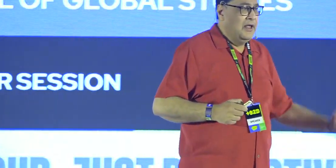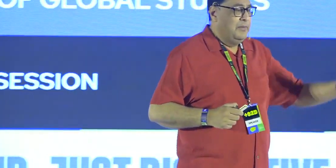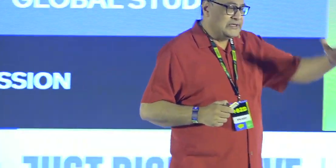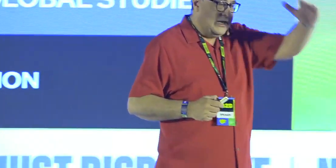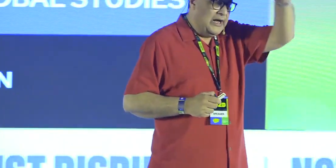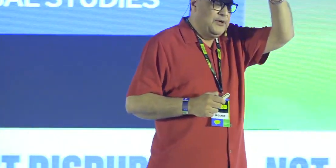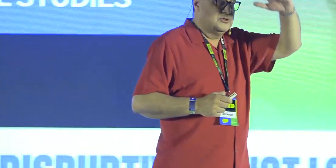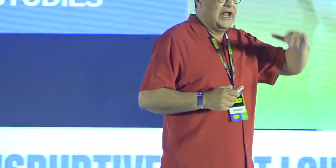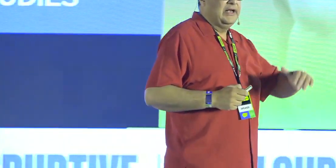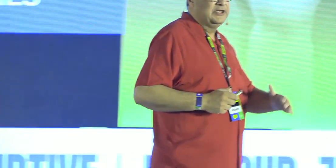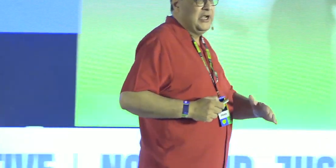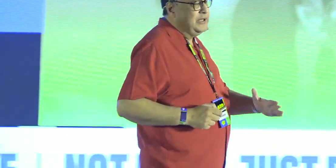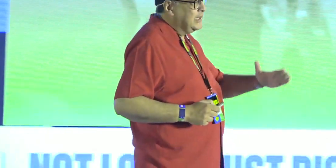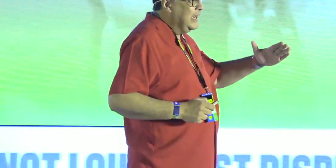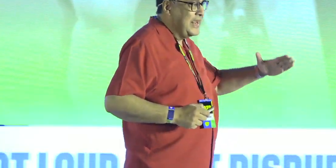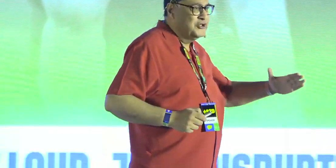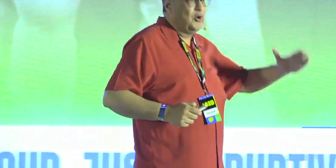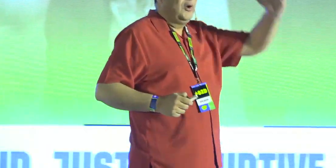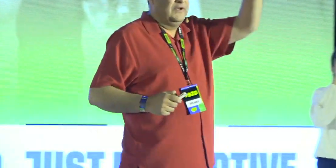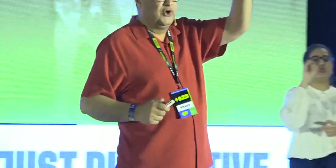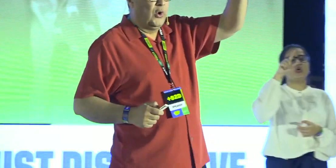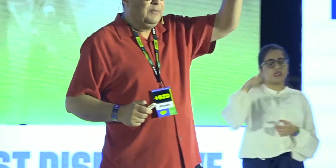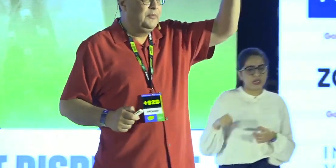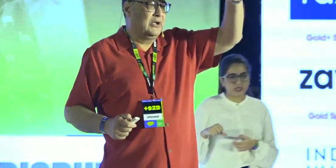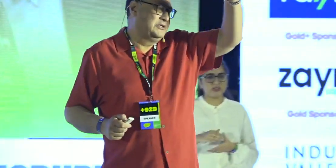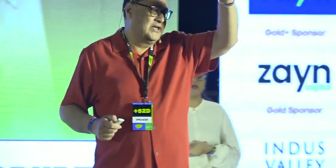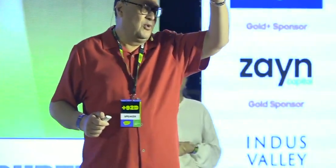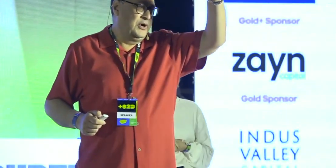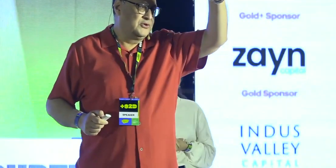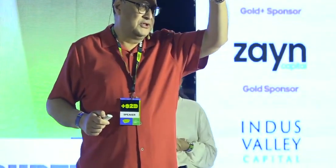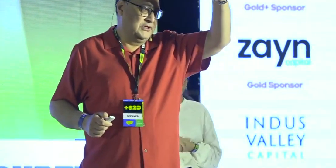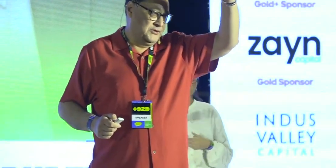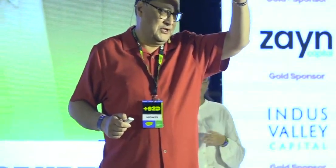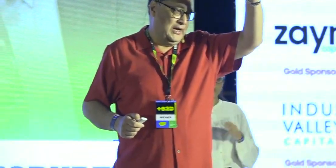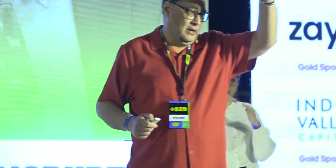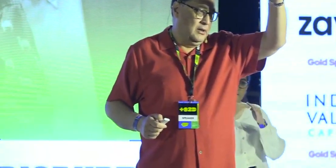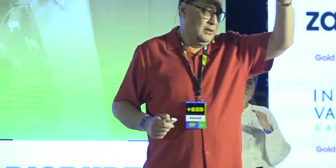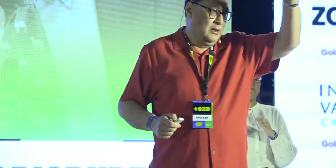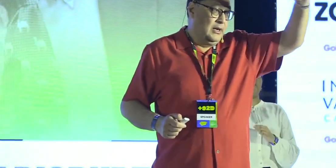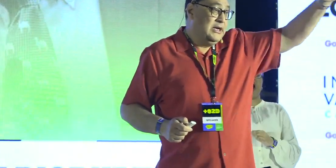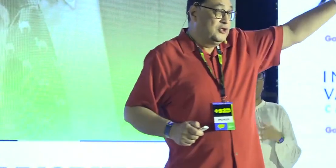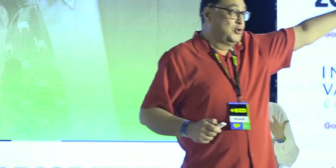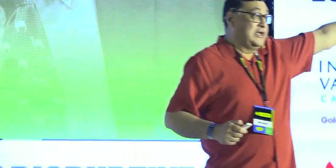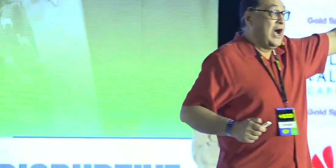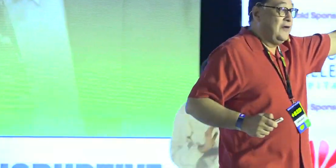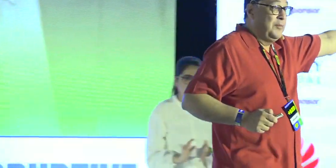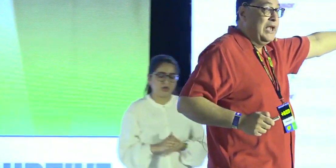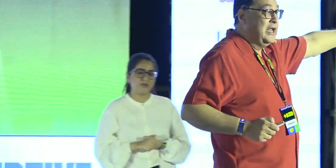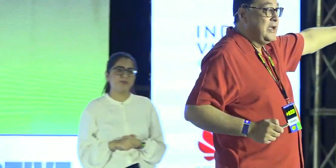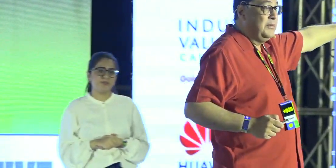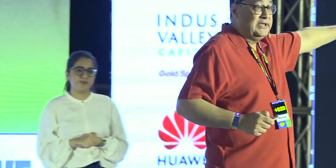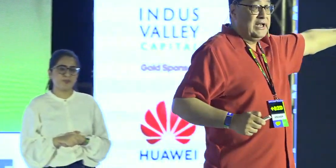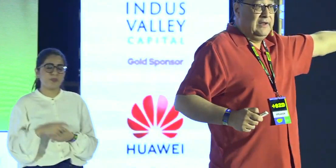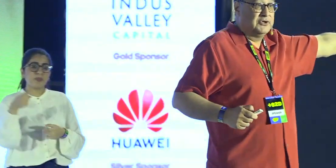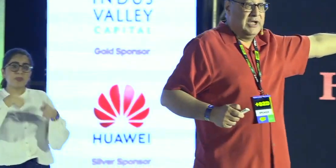2019, 560. Okay? Basically, aapne us line ki shape dekhti hai. Line should always go up because there is more resources in society. Right? So that half a